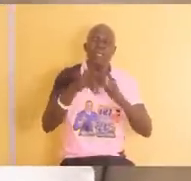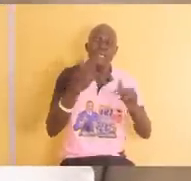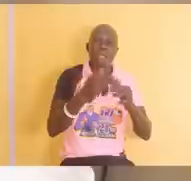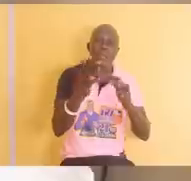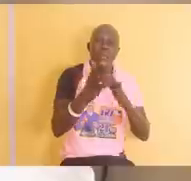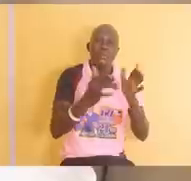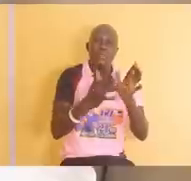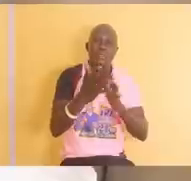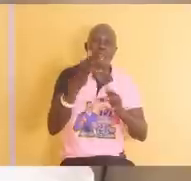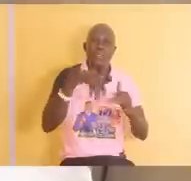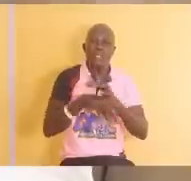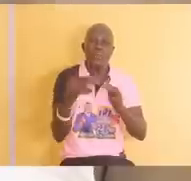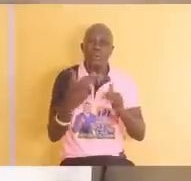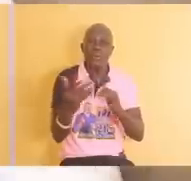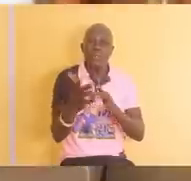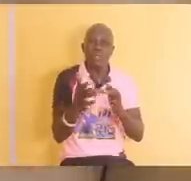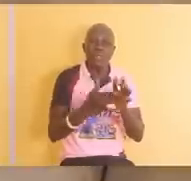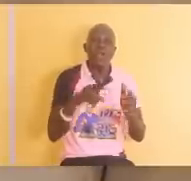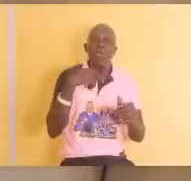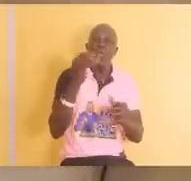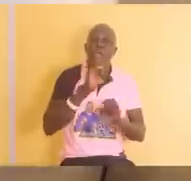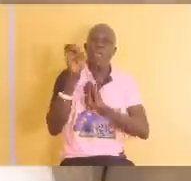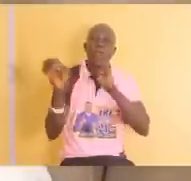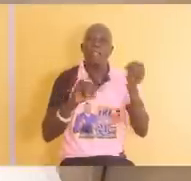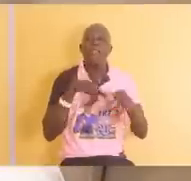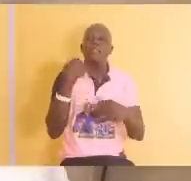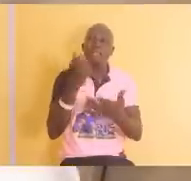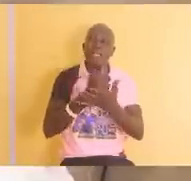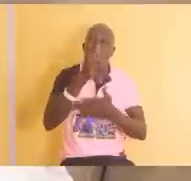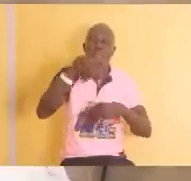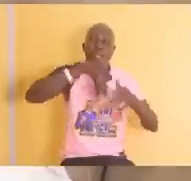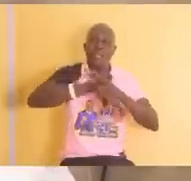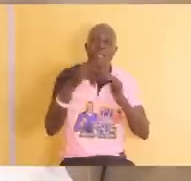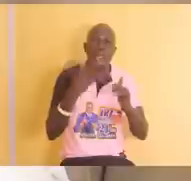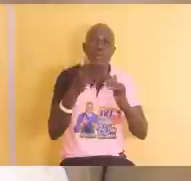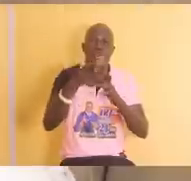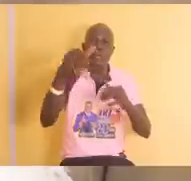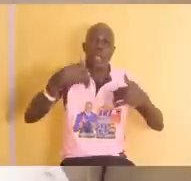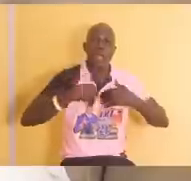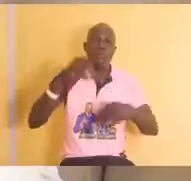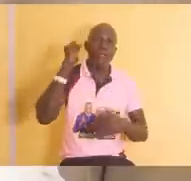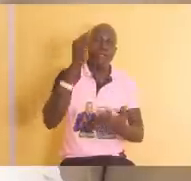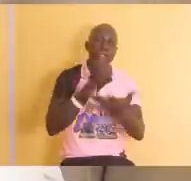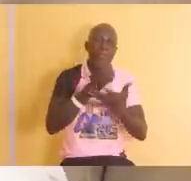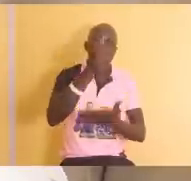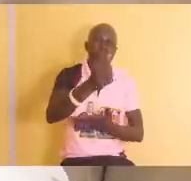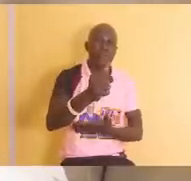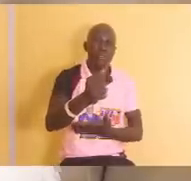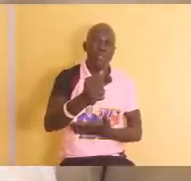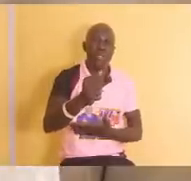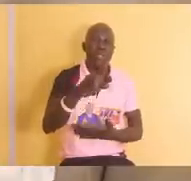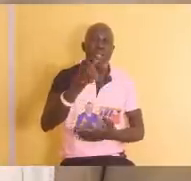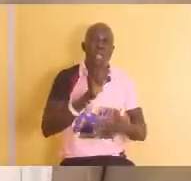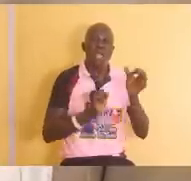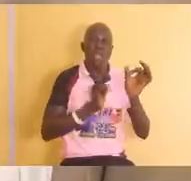mother, you're come down. You have power of God. Book boy, but the summer. Lord, call this one testimony. Amen. You